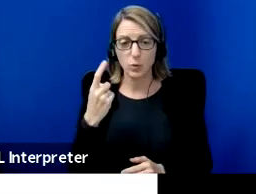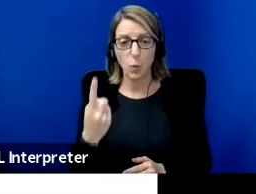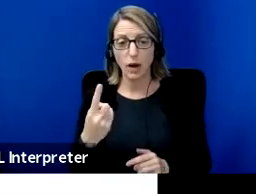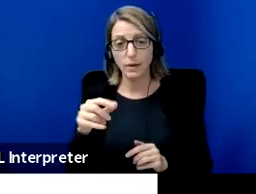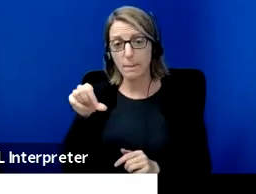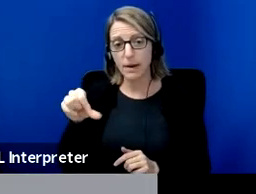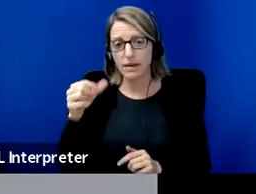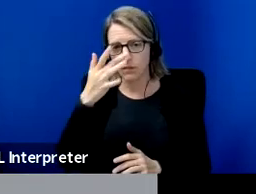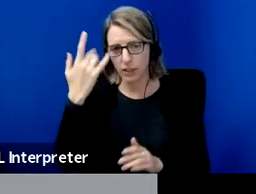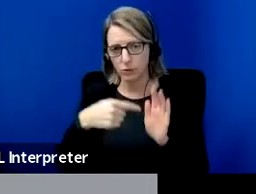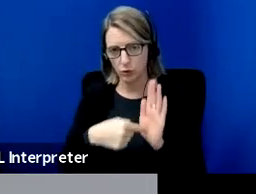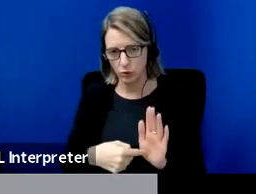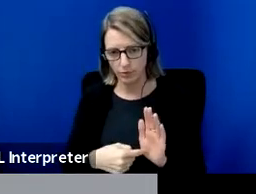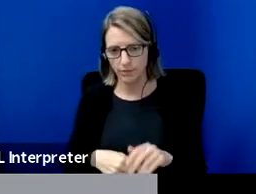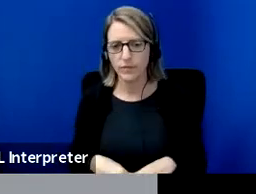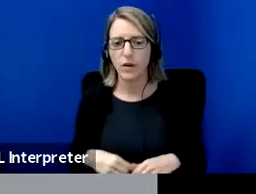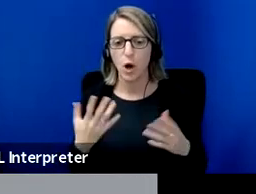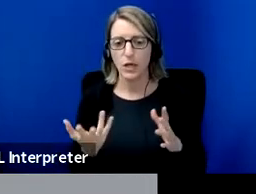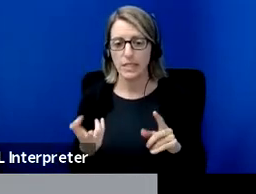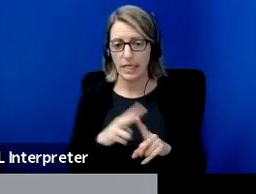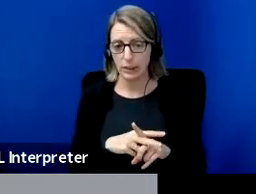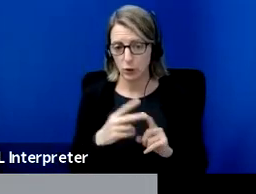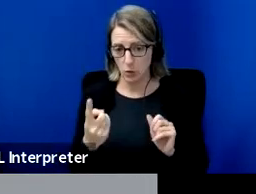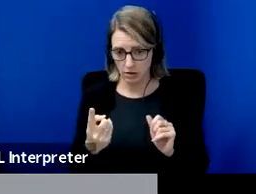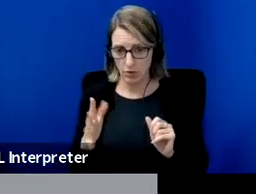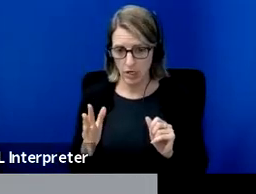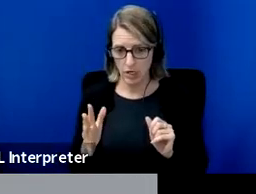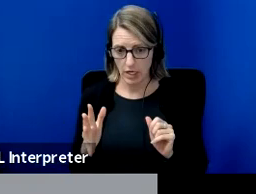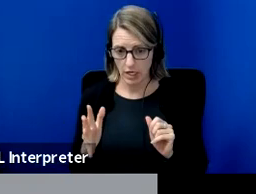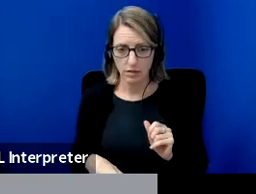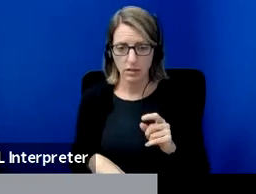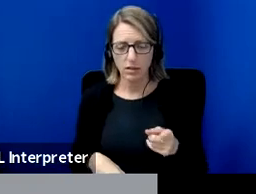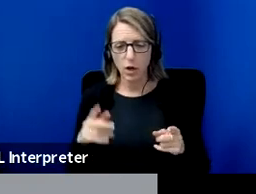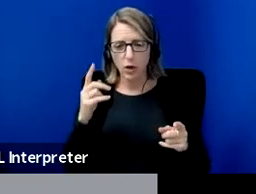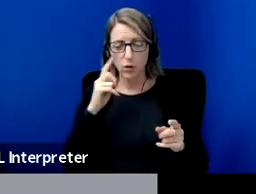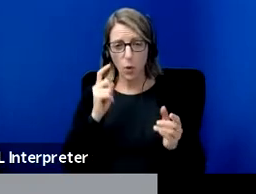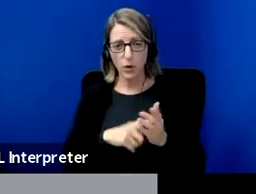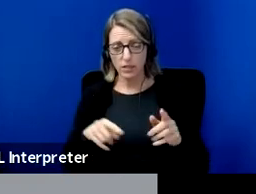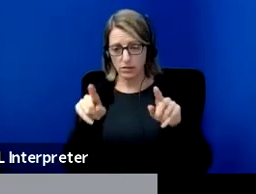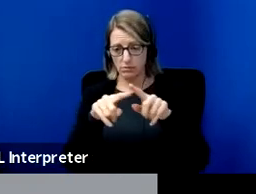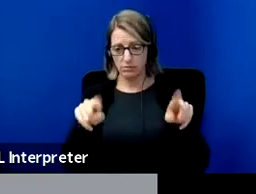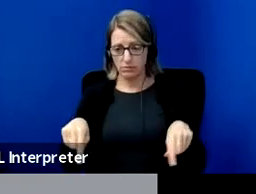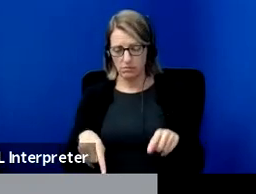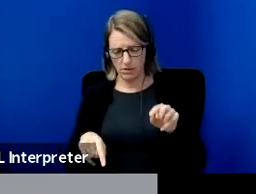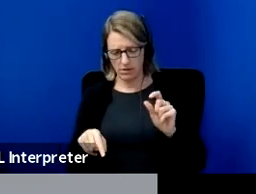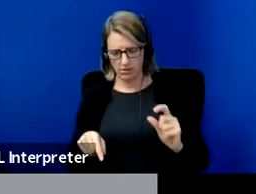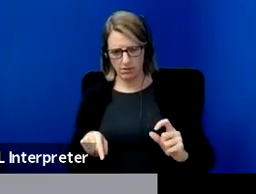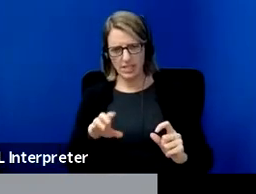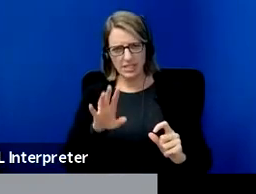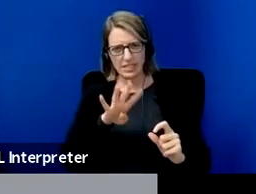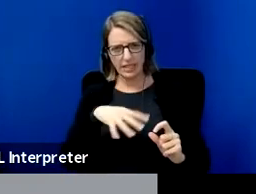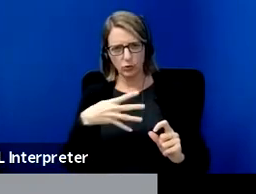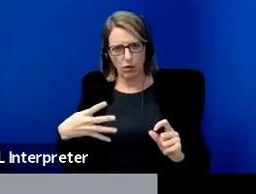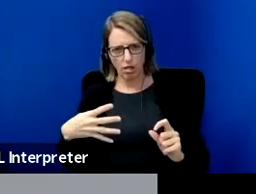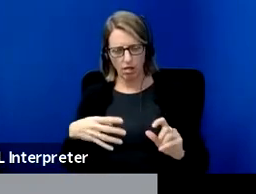show. So I assigned it to one already. But you'll notice there's a schedule button here. The schedule button is